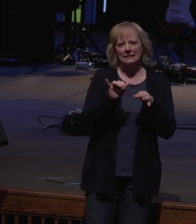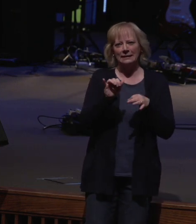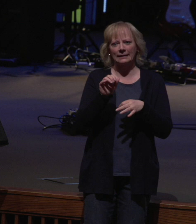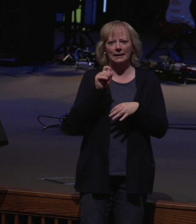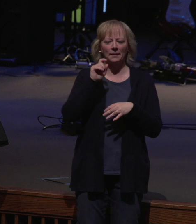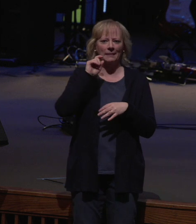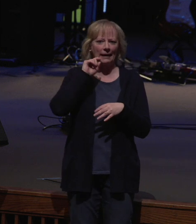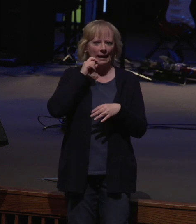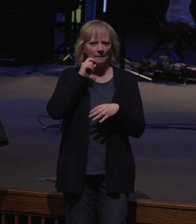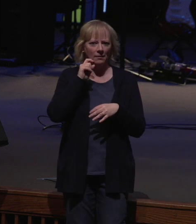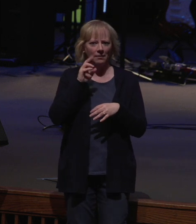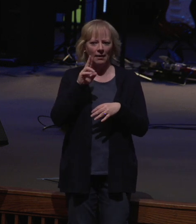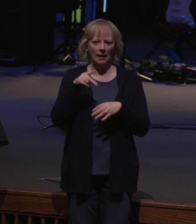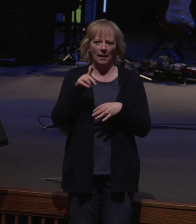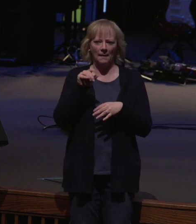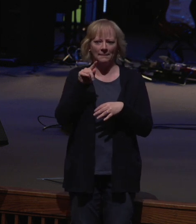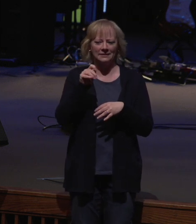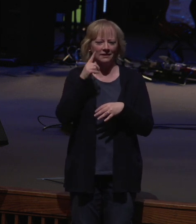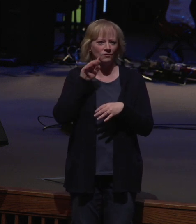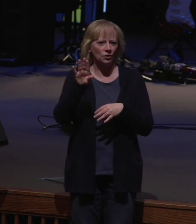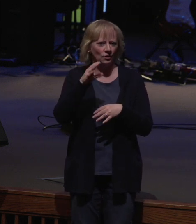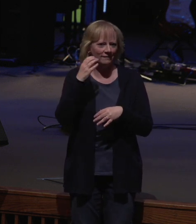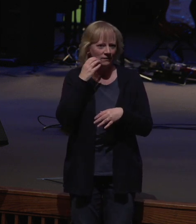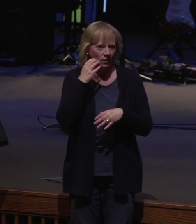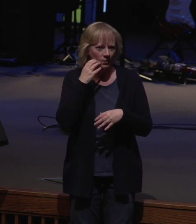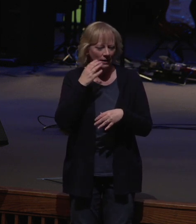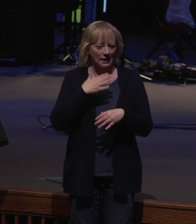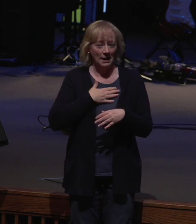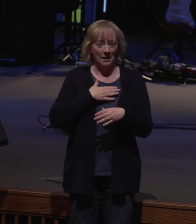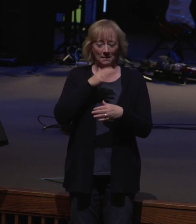out for your phone. Now, my wife